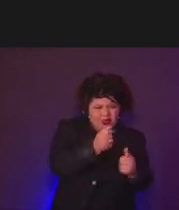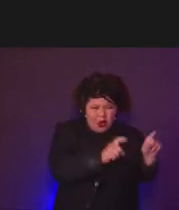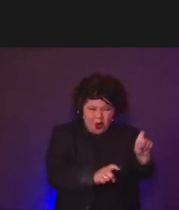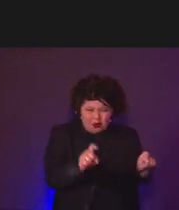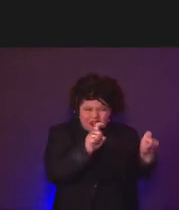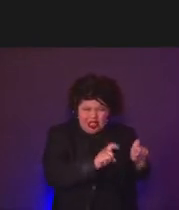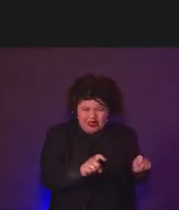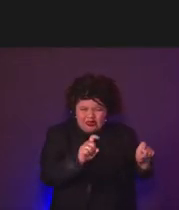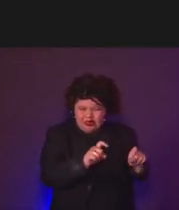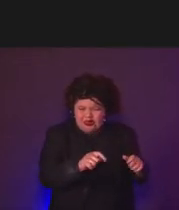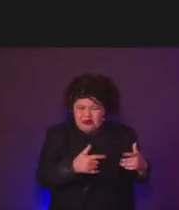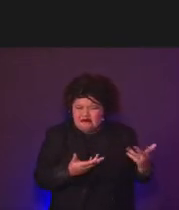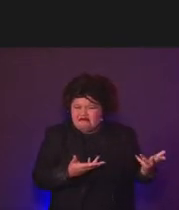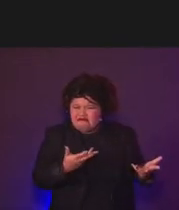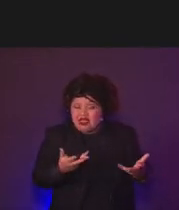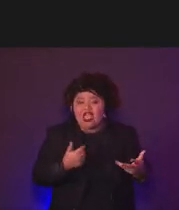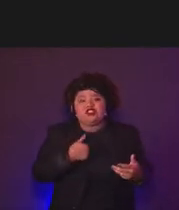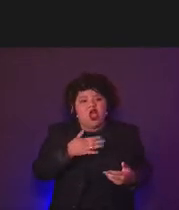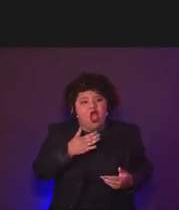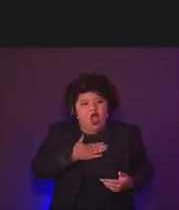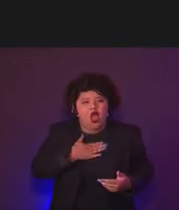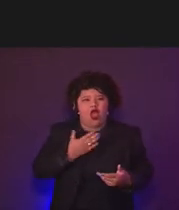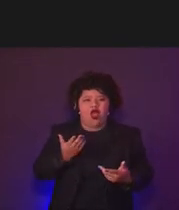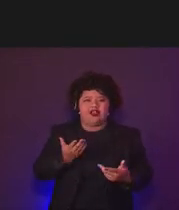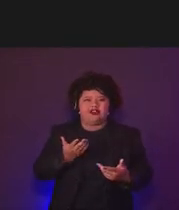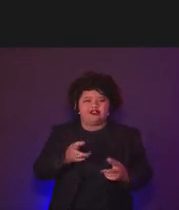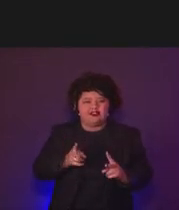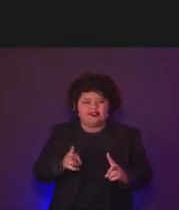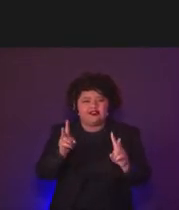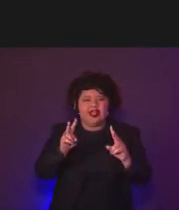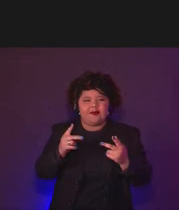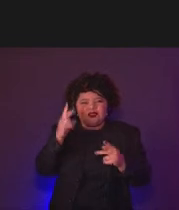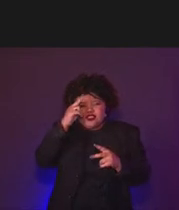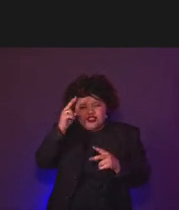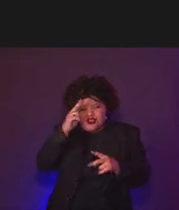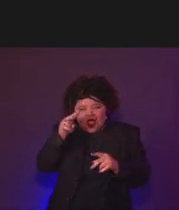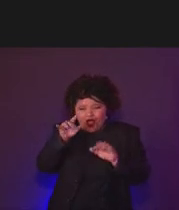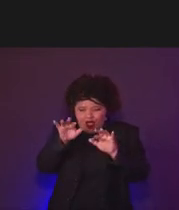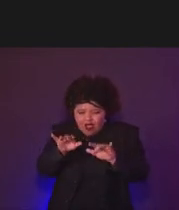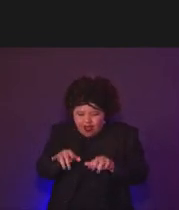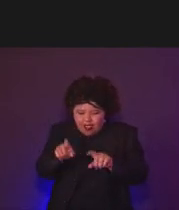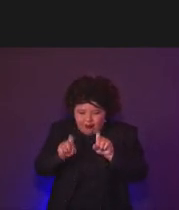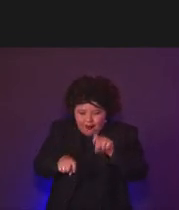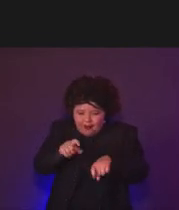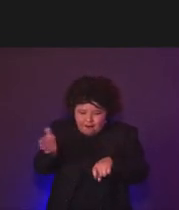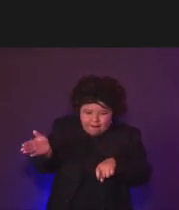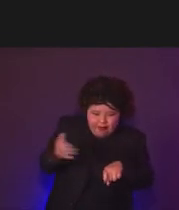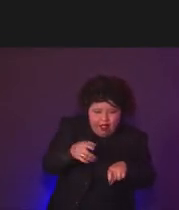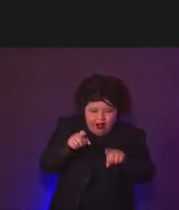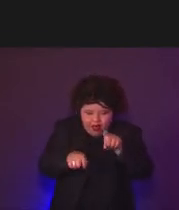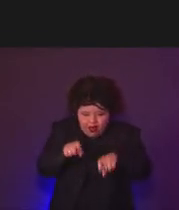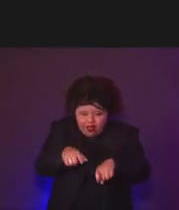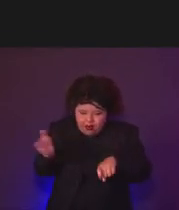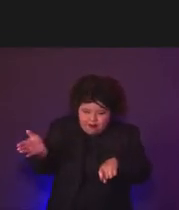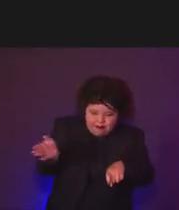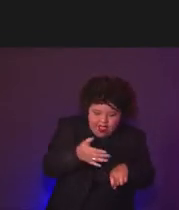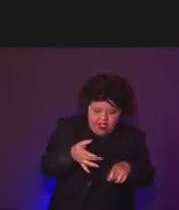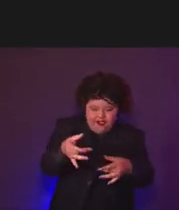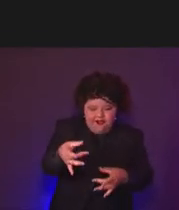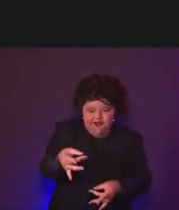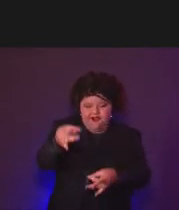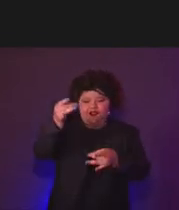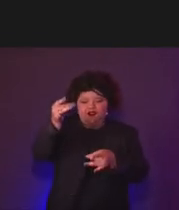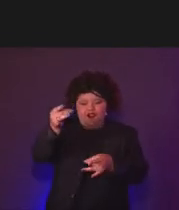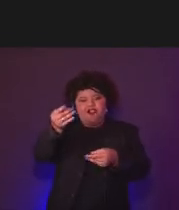typewriter, calling copy, and a young intern runs over, grabs your story, and takes it to the editors. That's what we